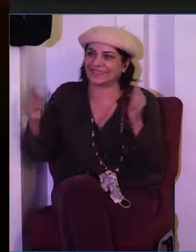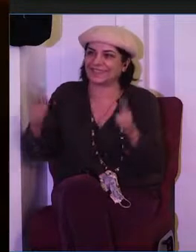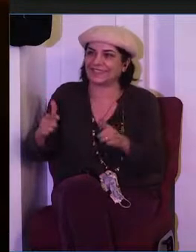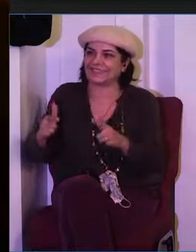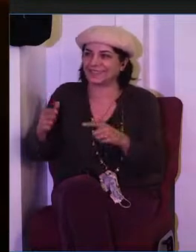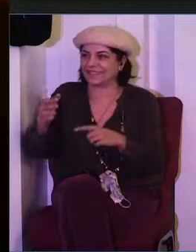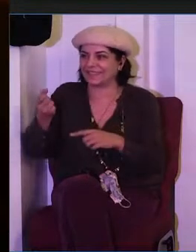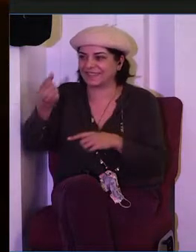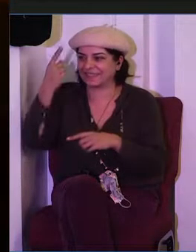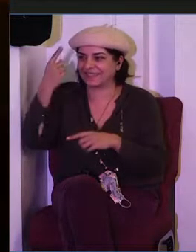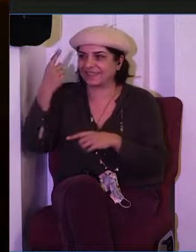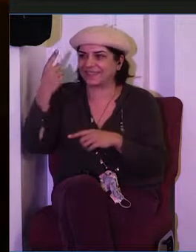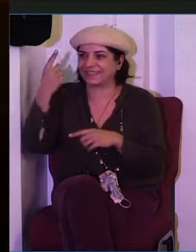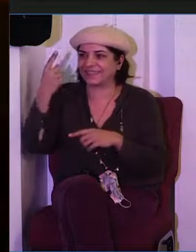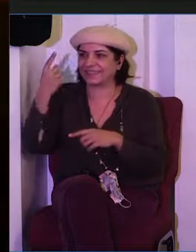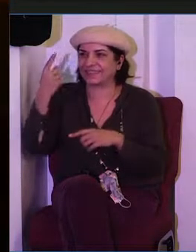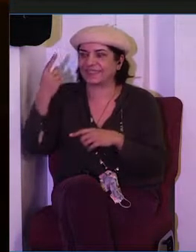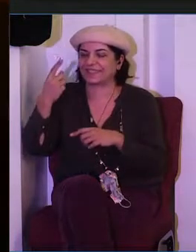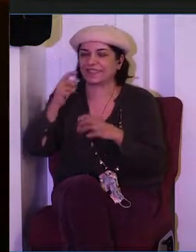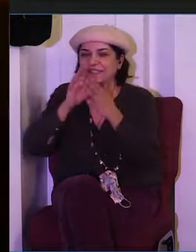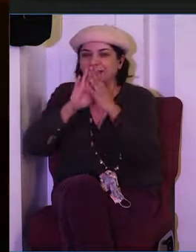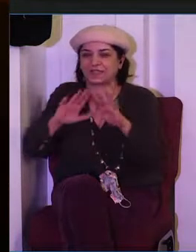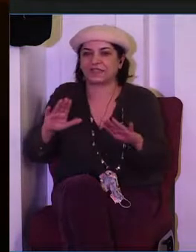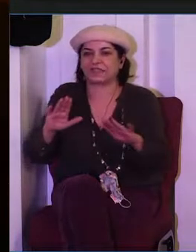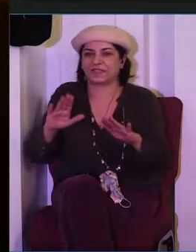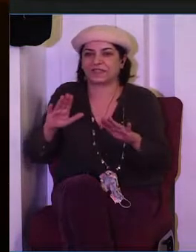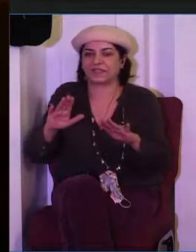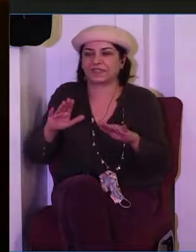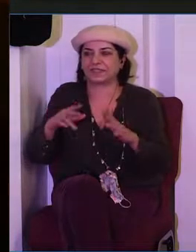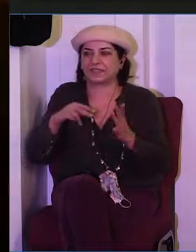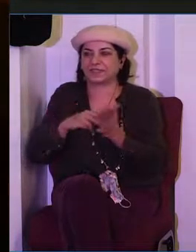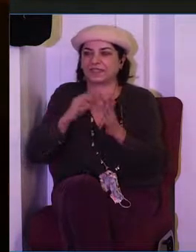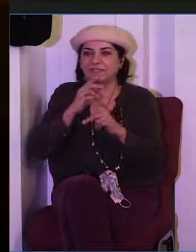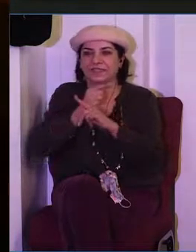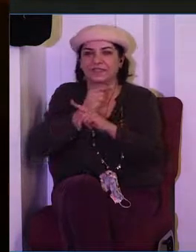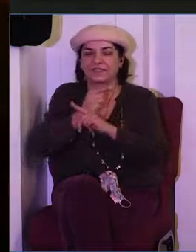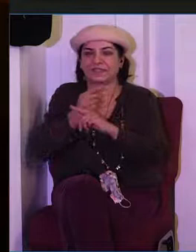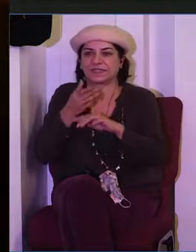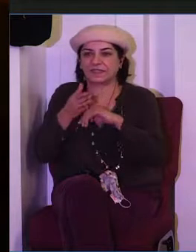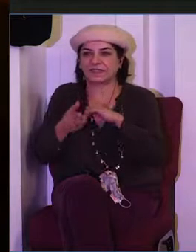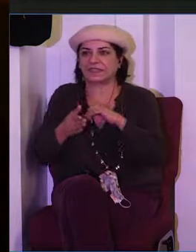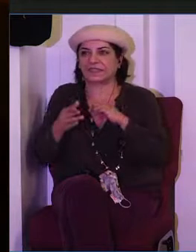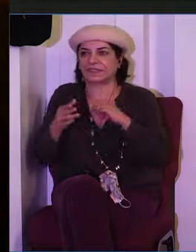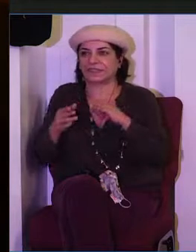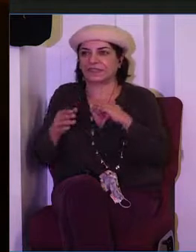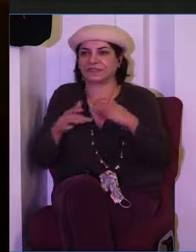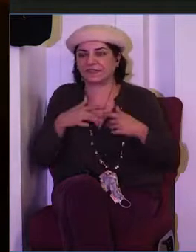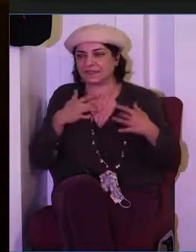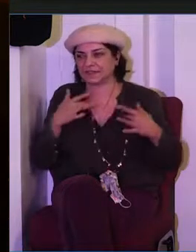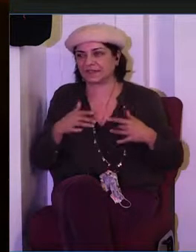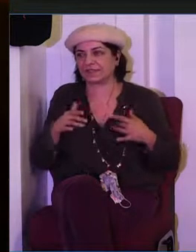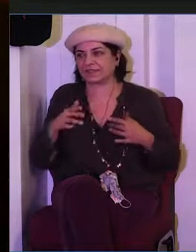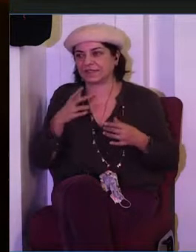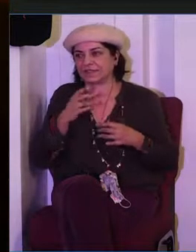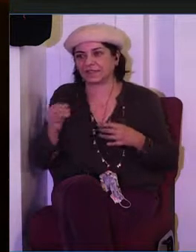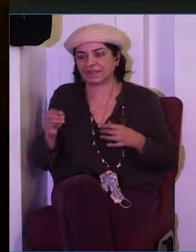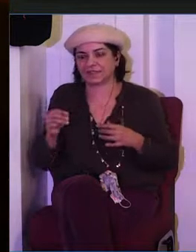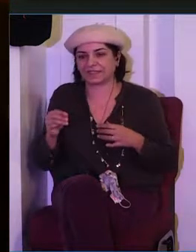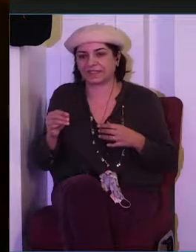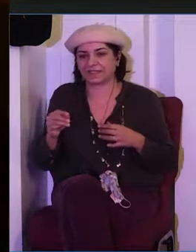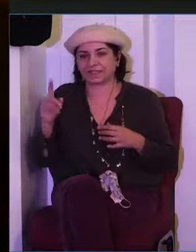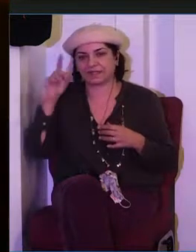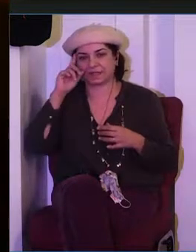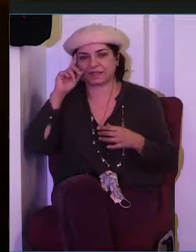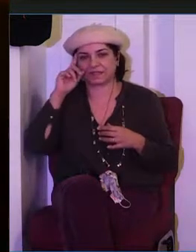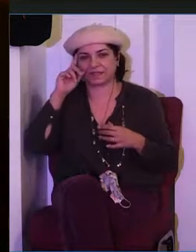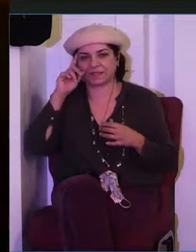that peace which stands guard over your hearts and your minds in Christ Jesus is yours.